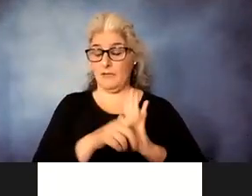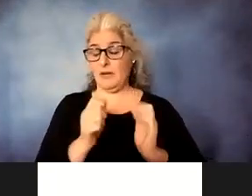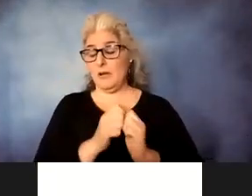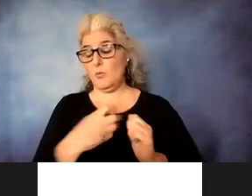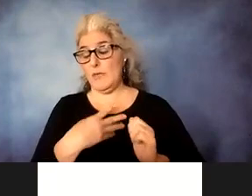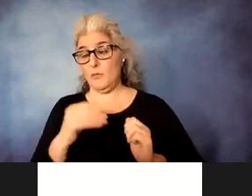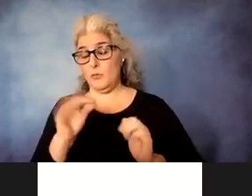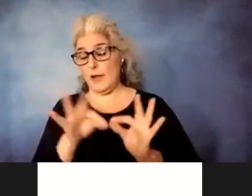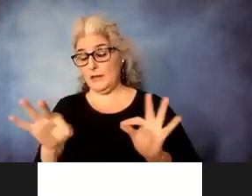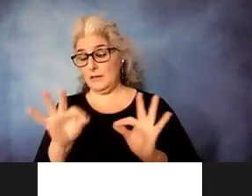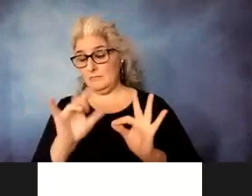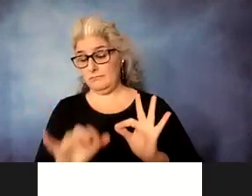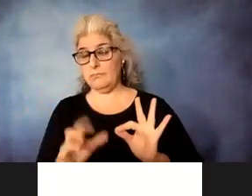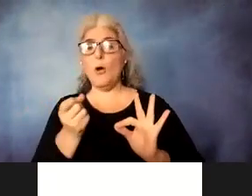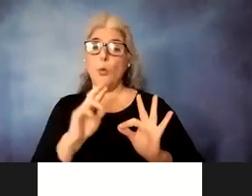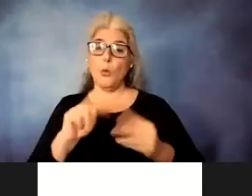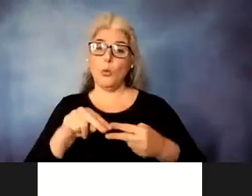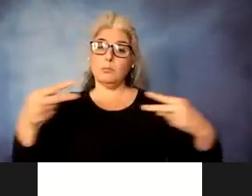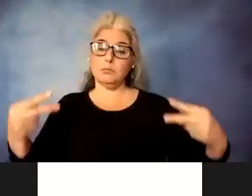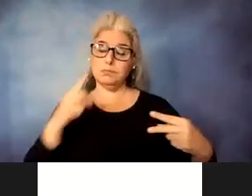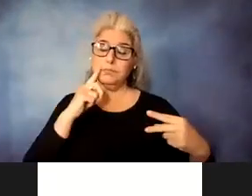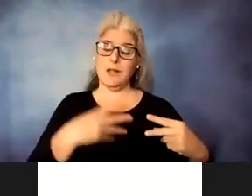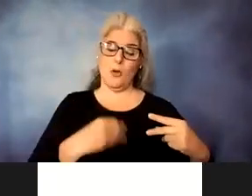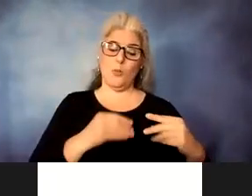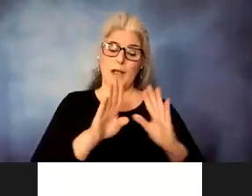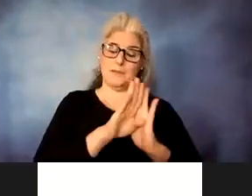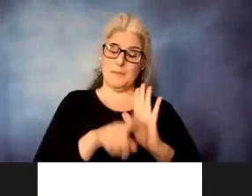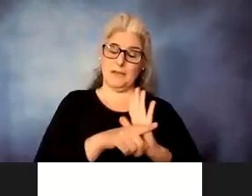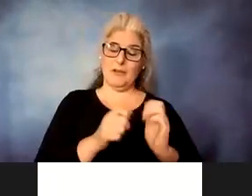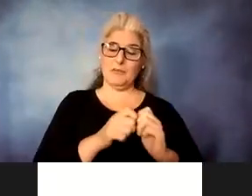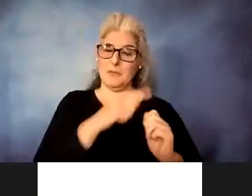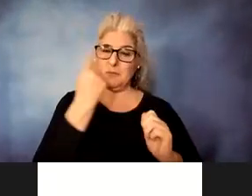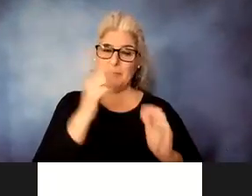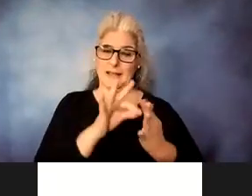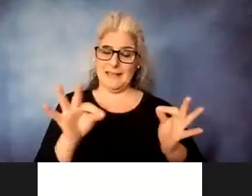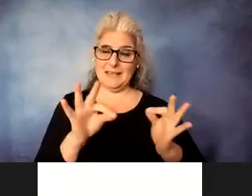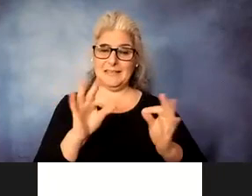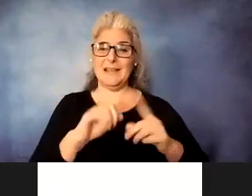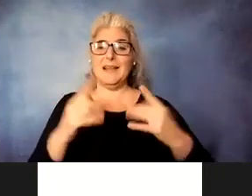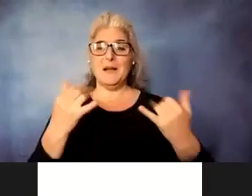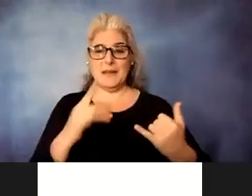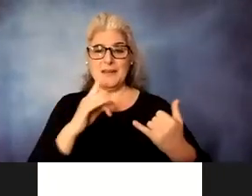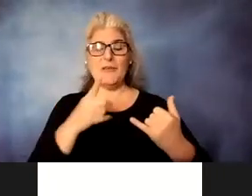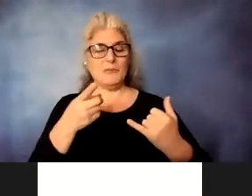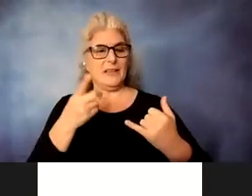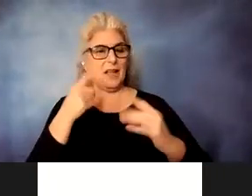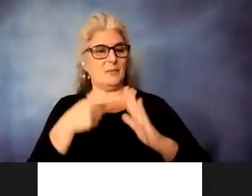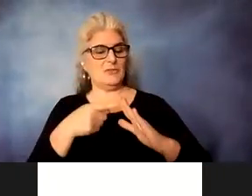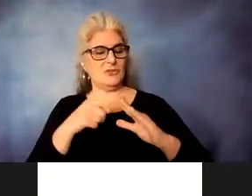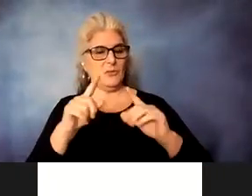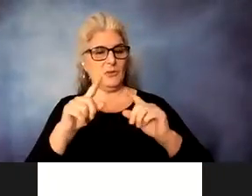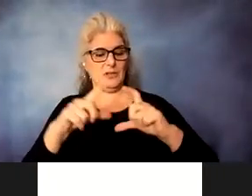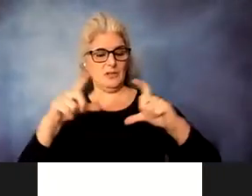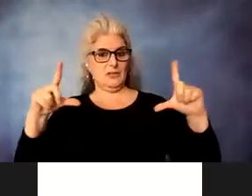And I'm now showing the zoom feature. And now I'll stop talking over the video. There are